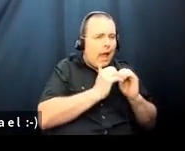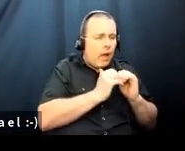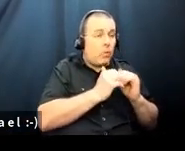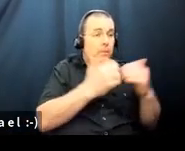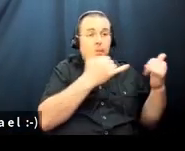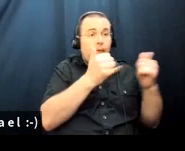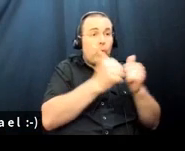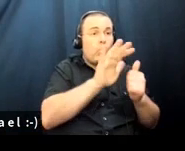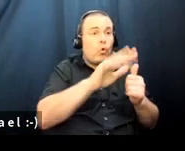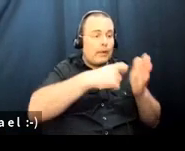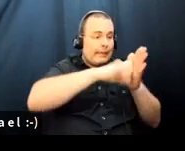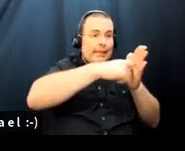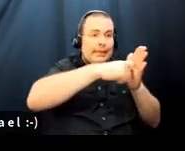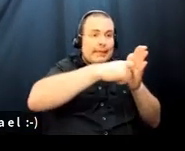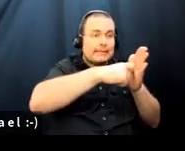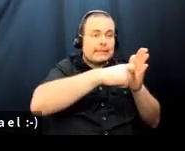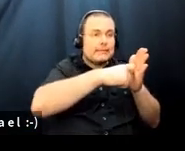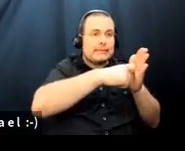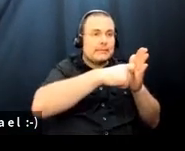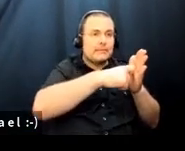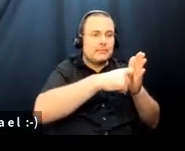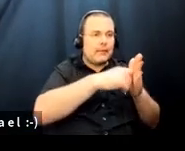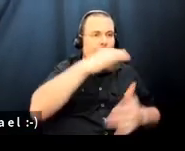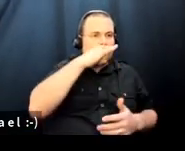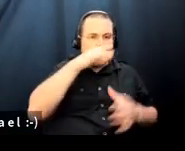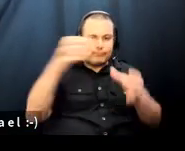keys. You put a little kid in a